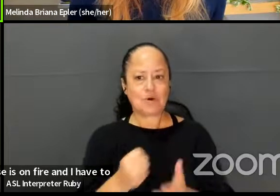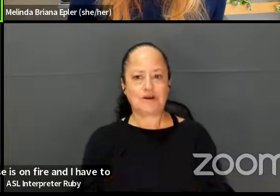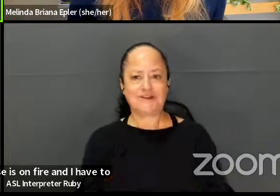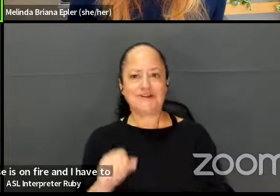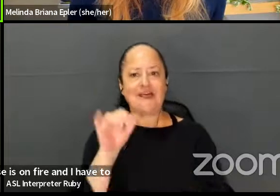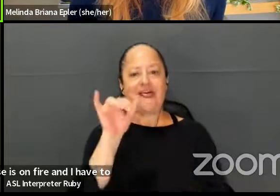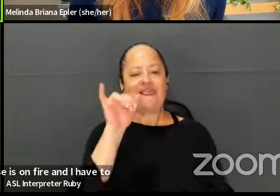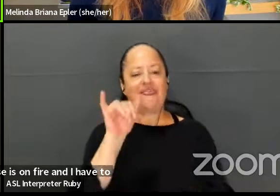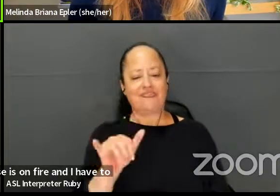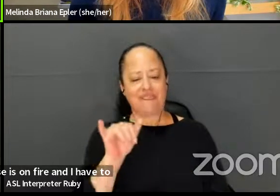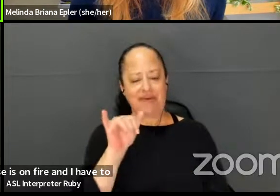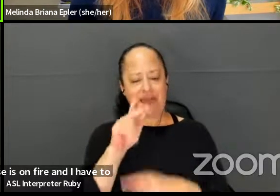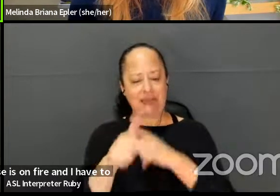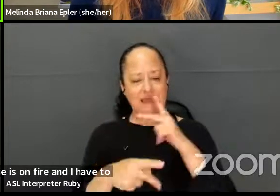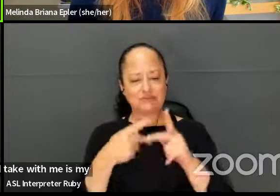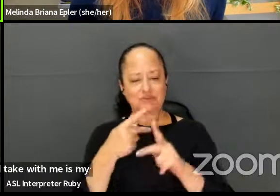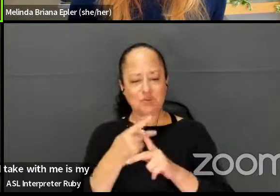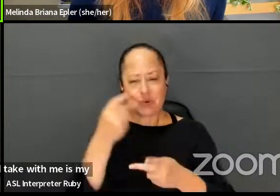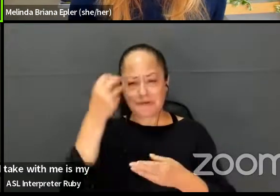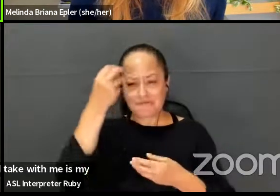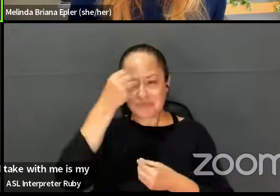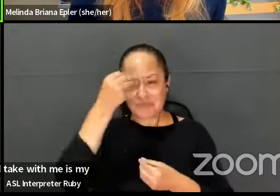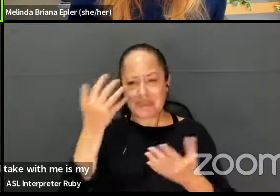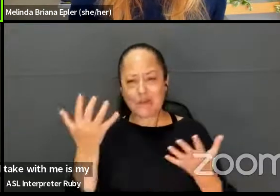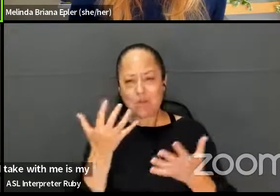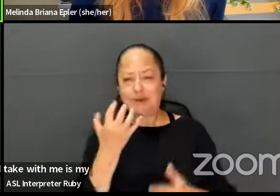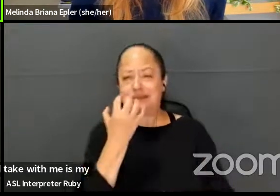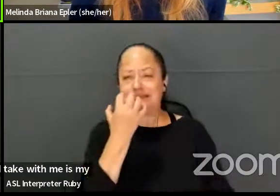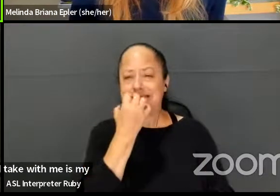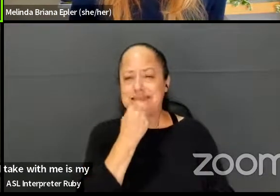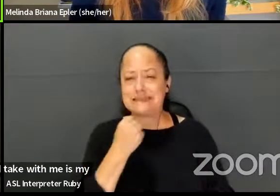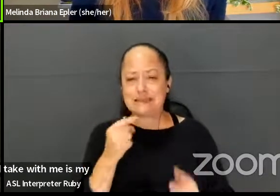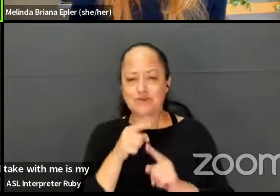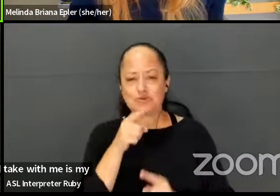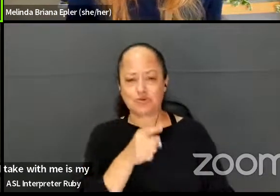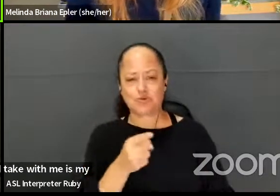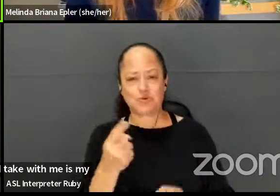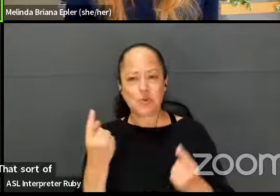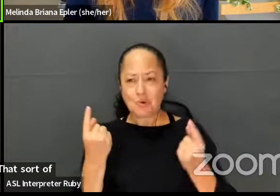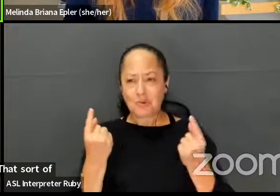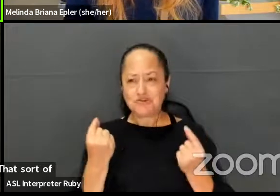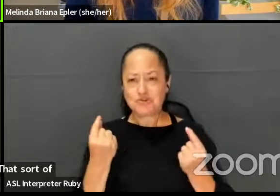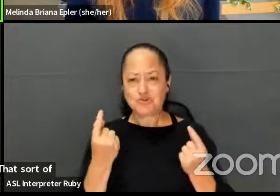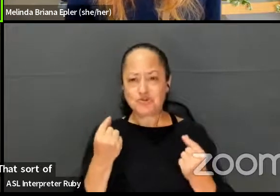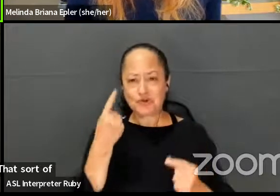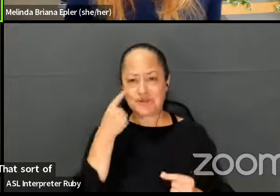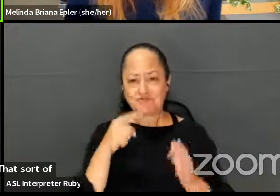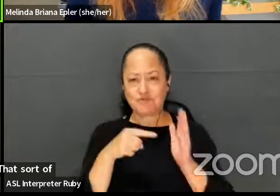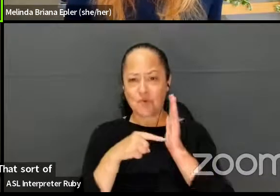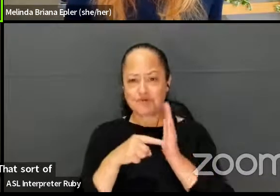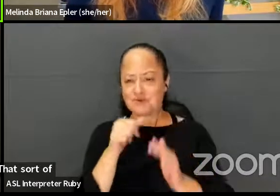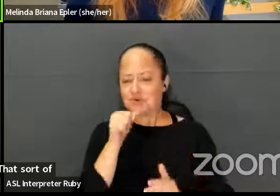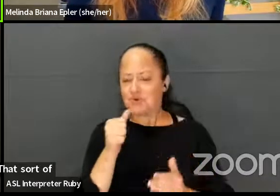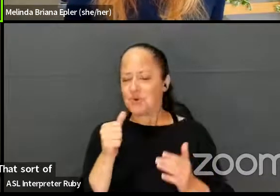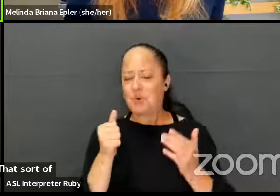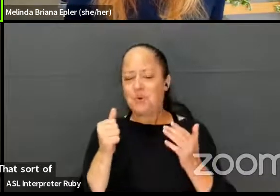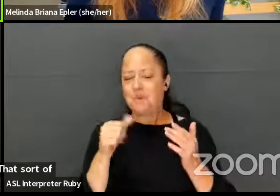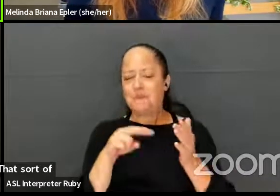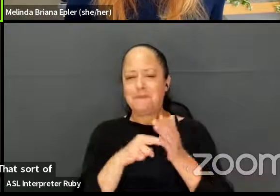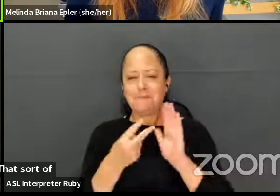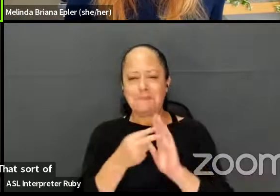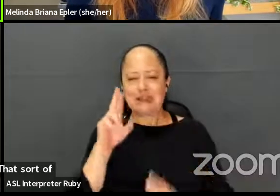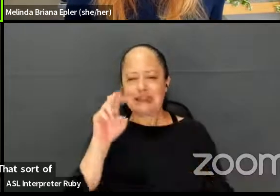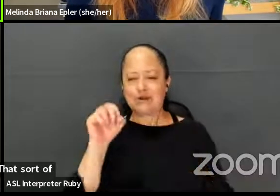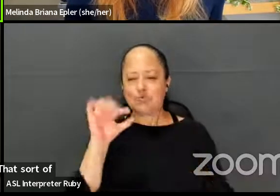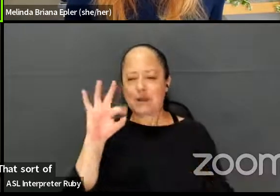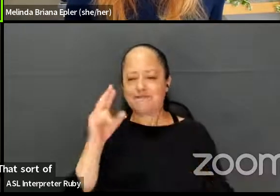That sort of thinking, what is dear to you? What would you do? For example, I don't mean a refugee. You can think of